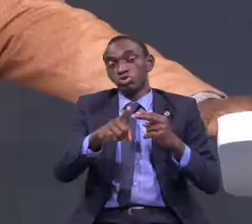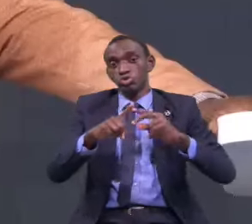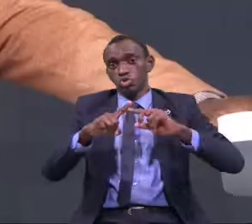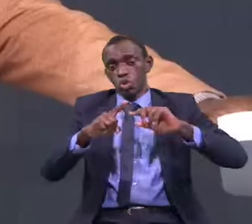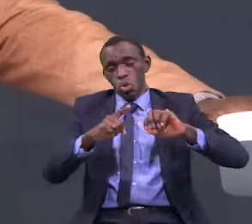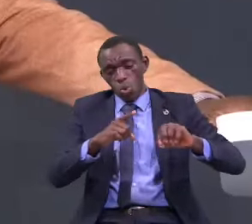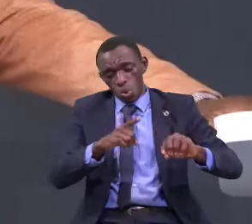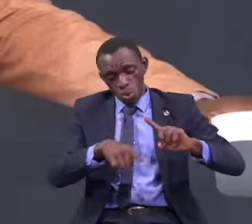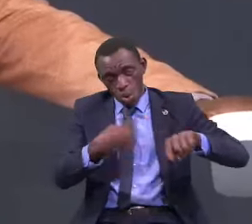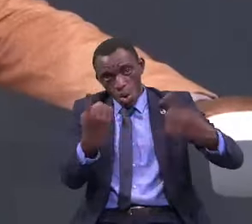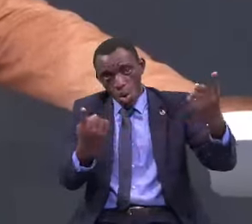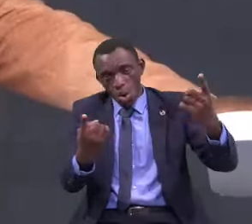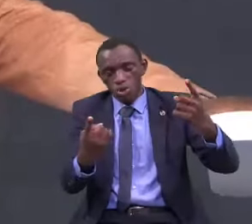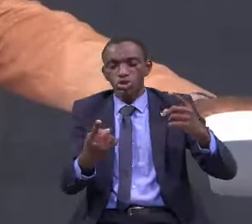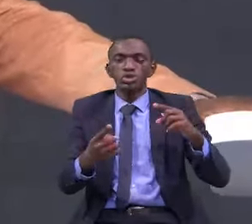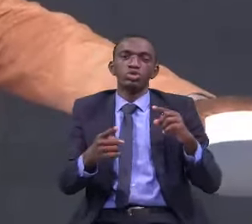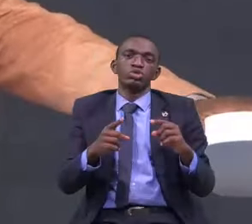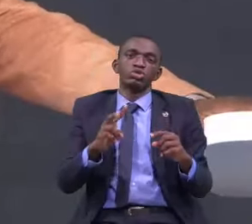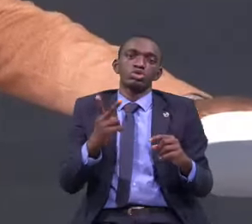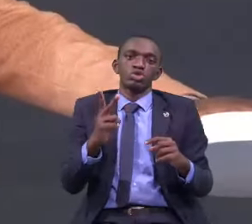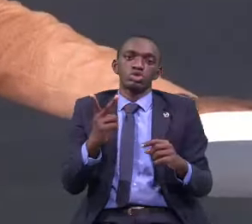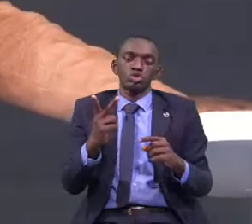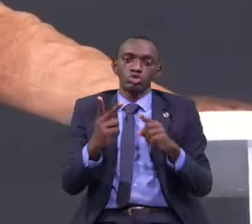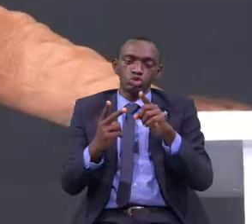You grow. You glow.